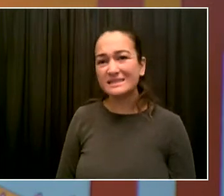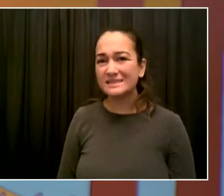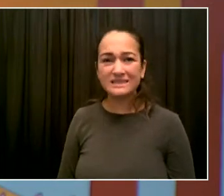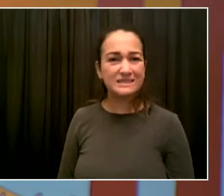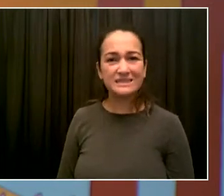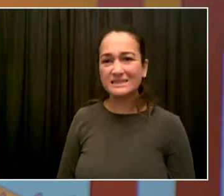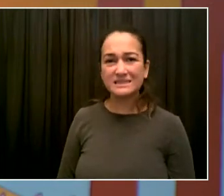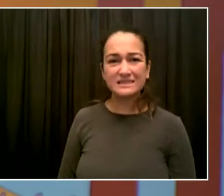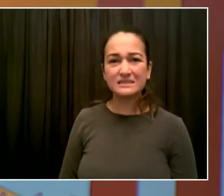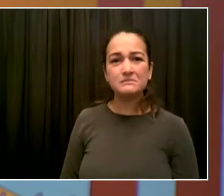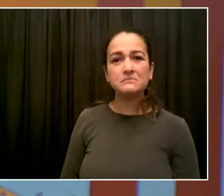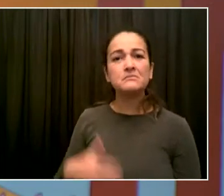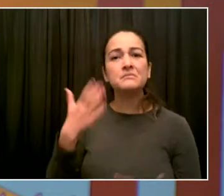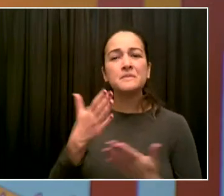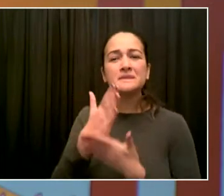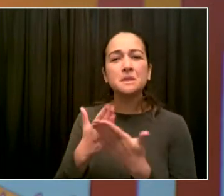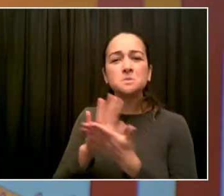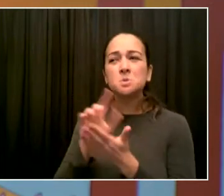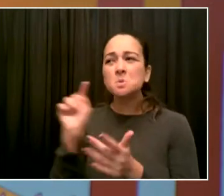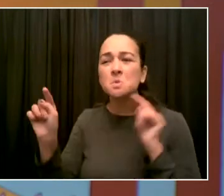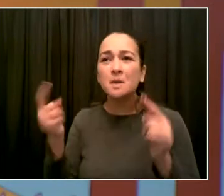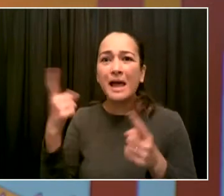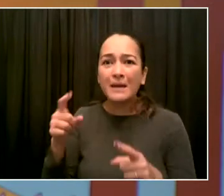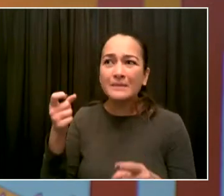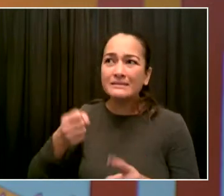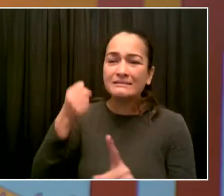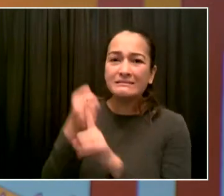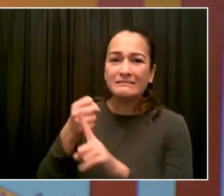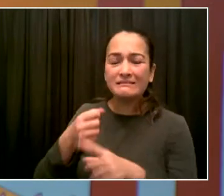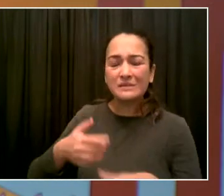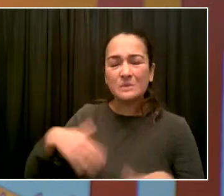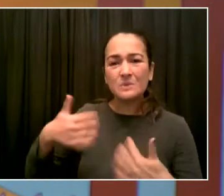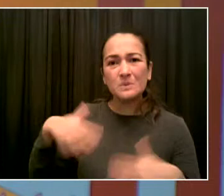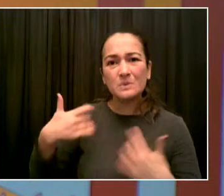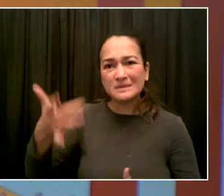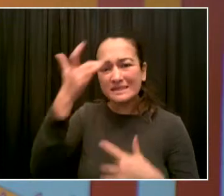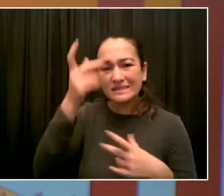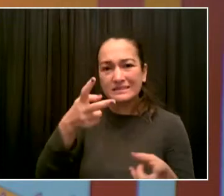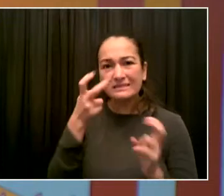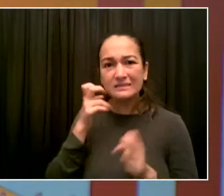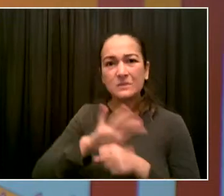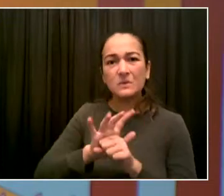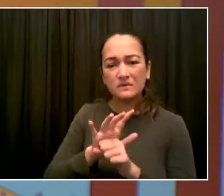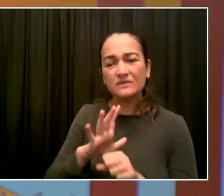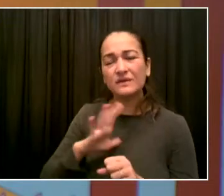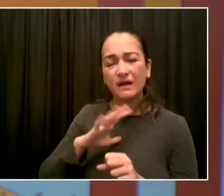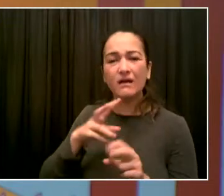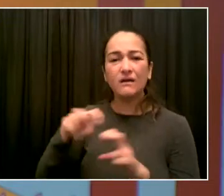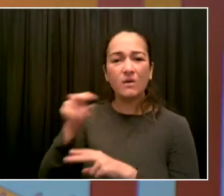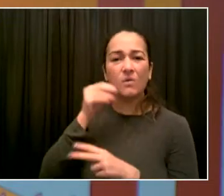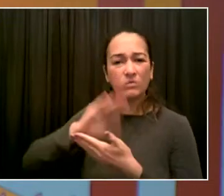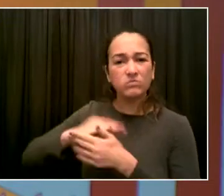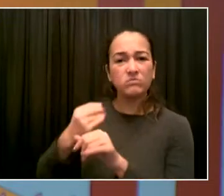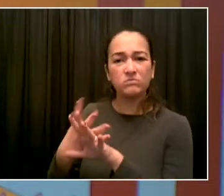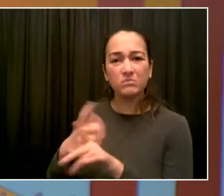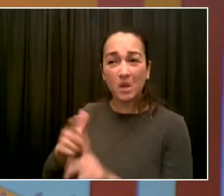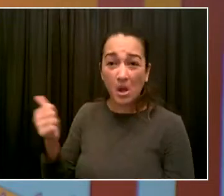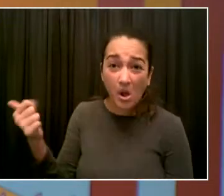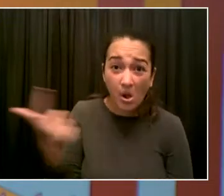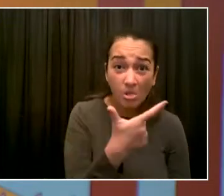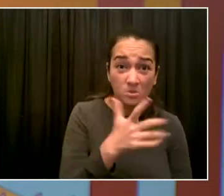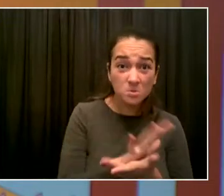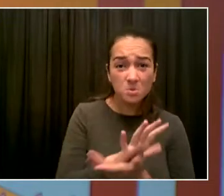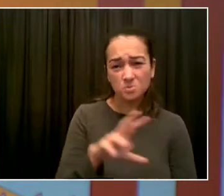home as well. So, Chancellor, speak about how that is handled, full school closure, how you